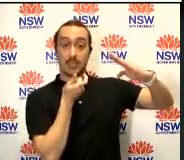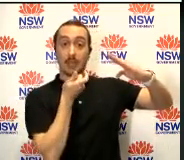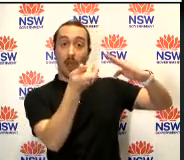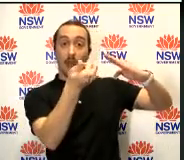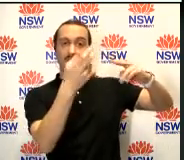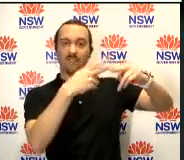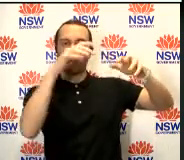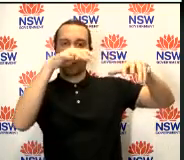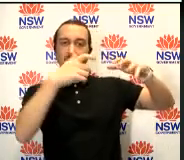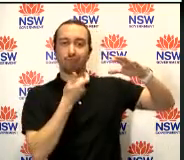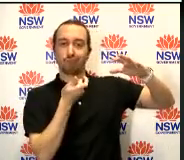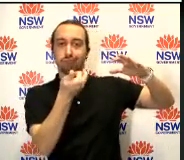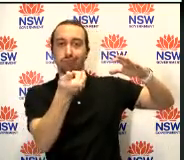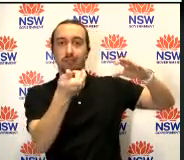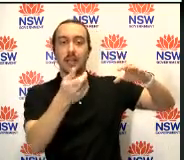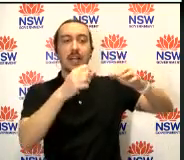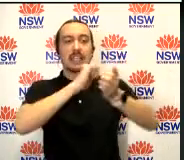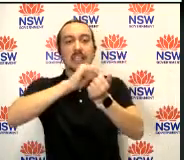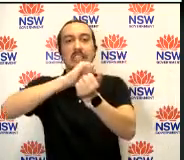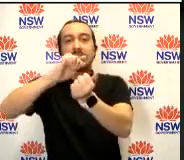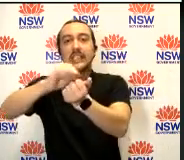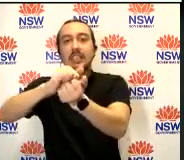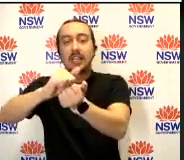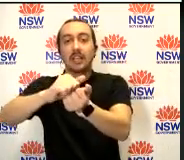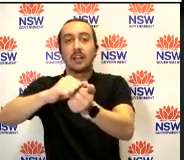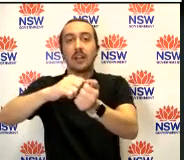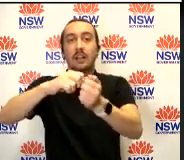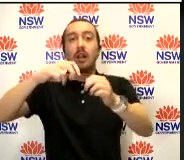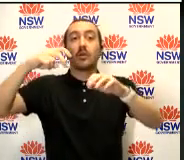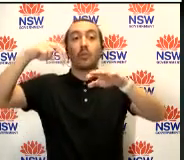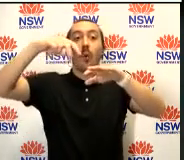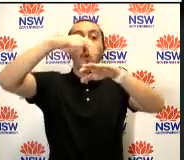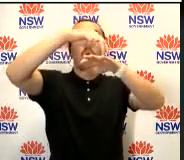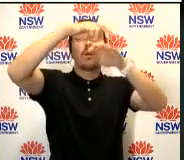fell 3 metres through a roof onto a concrete pavement at a school.